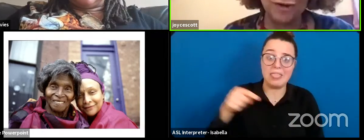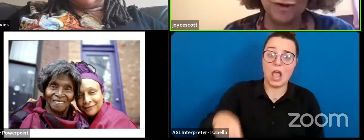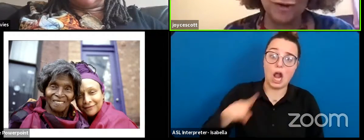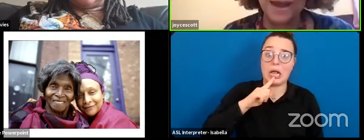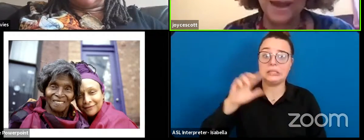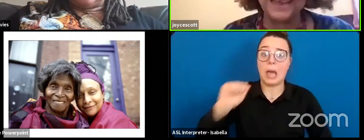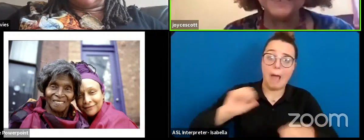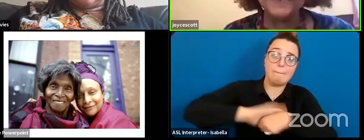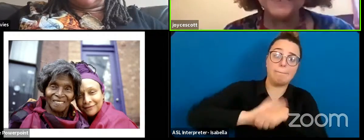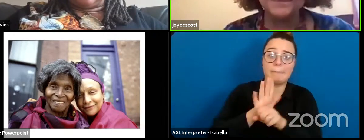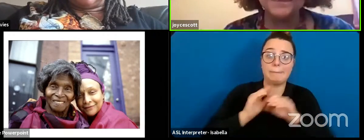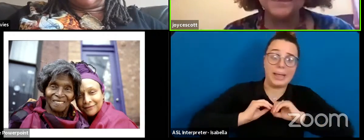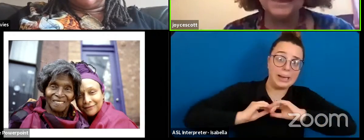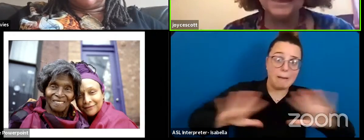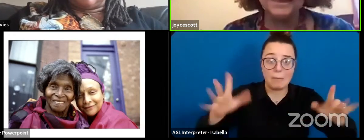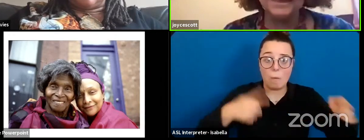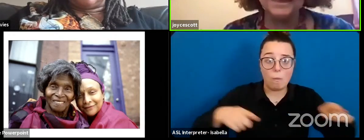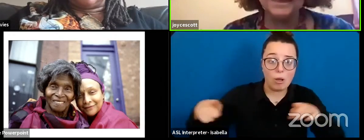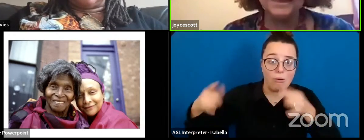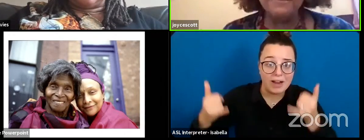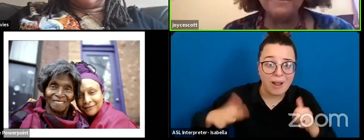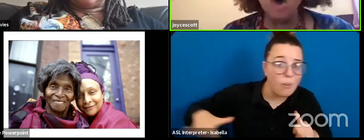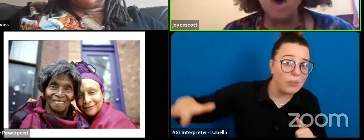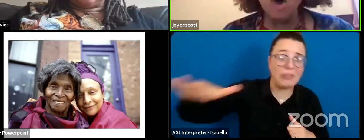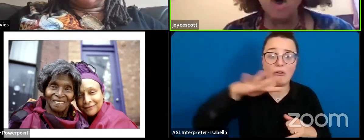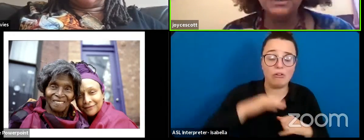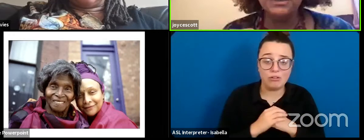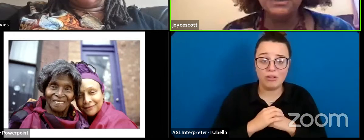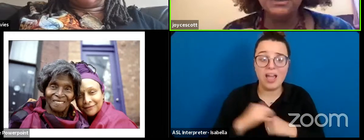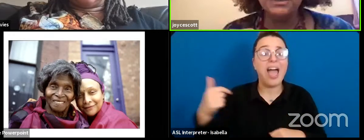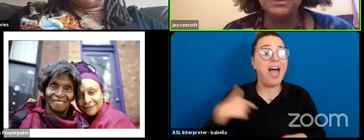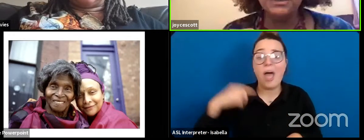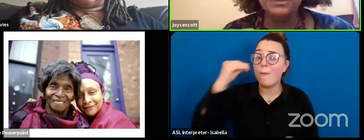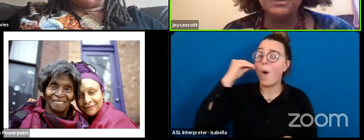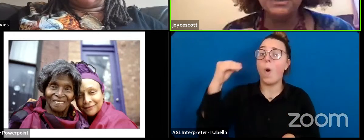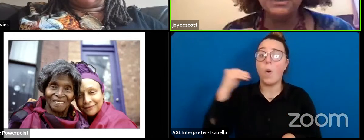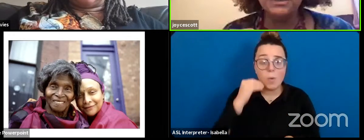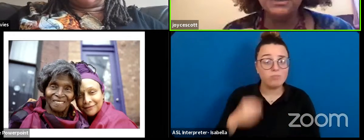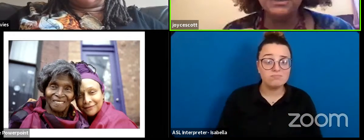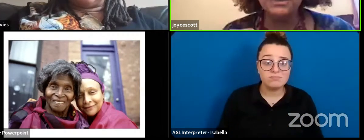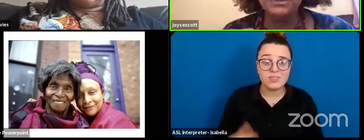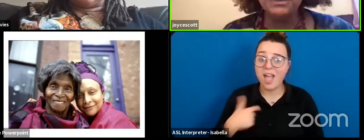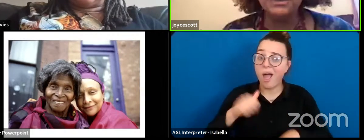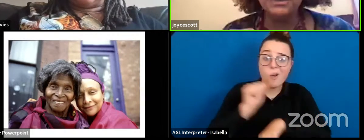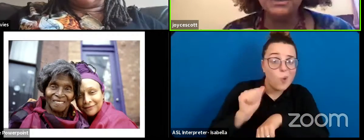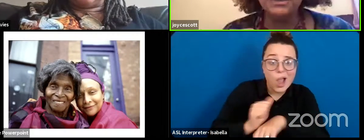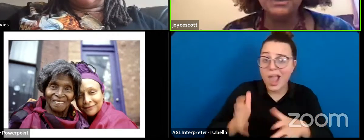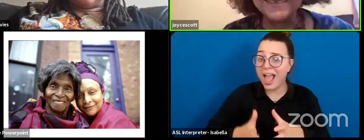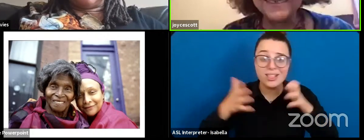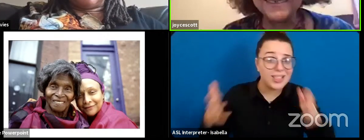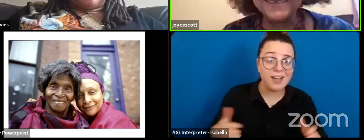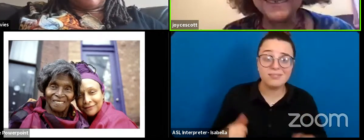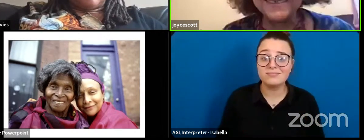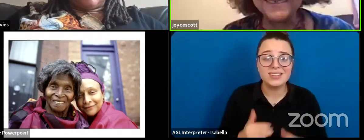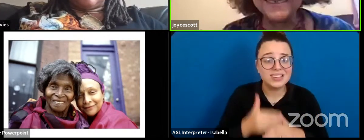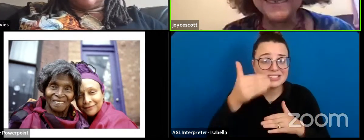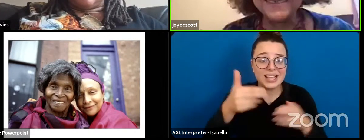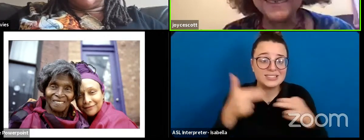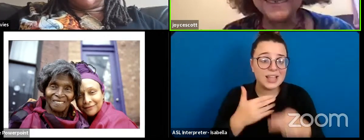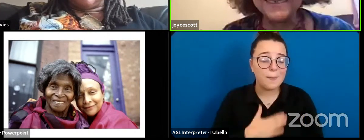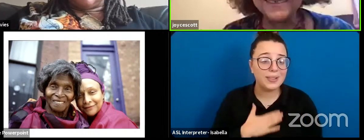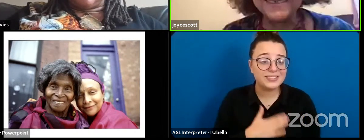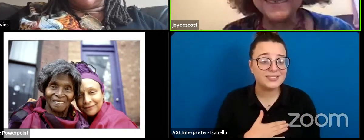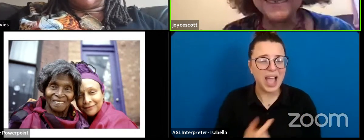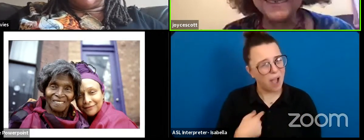going on out there. I'm home. I've been working a lot. Next slide, please. I'm